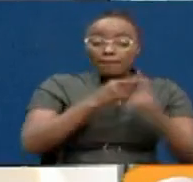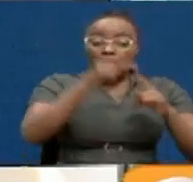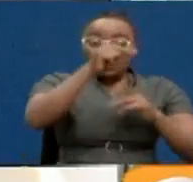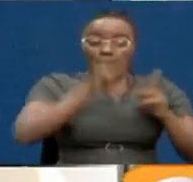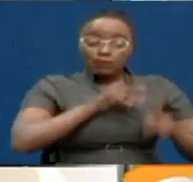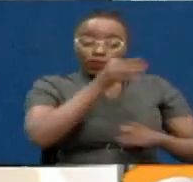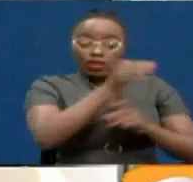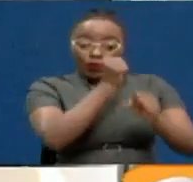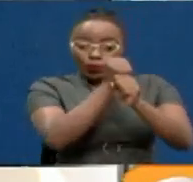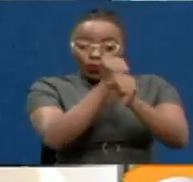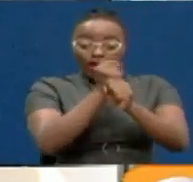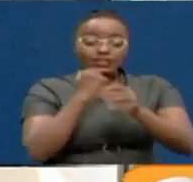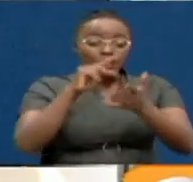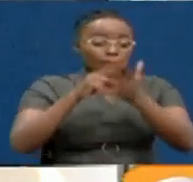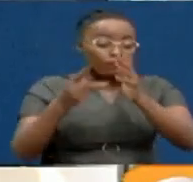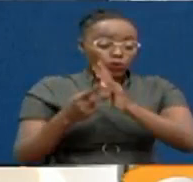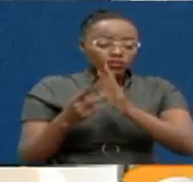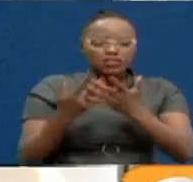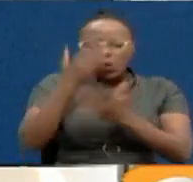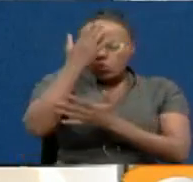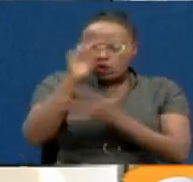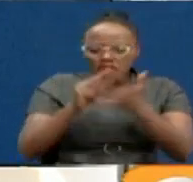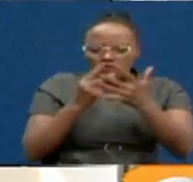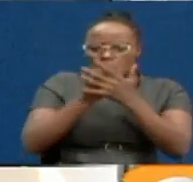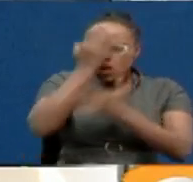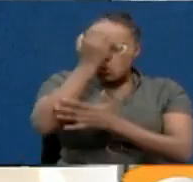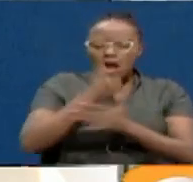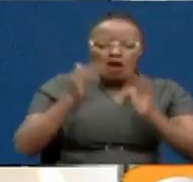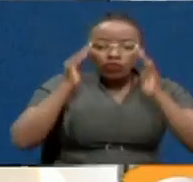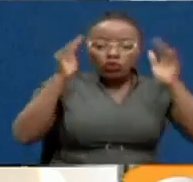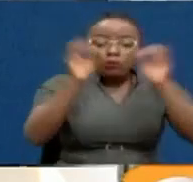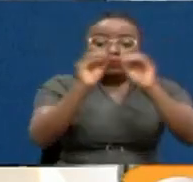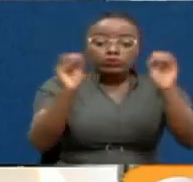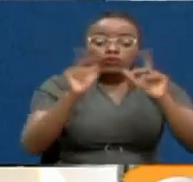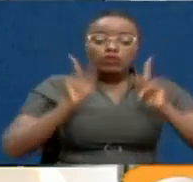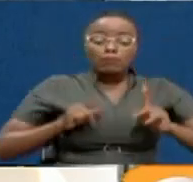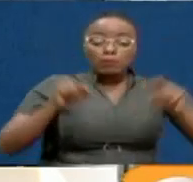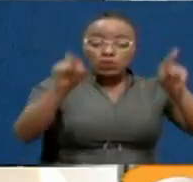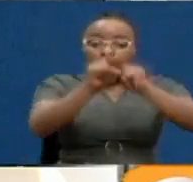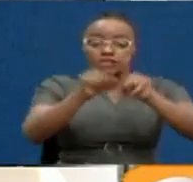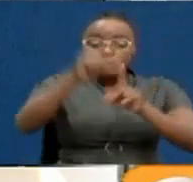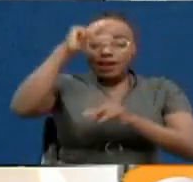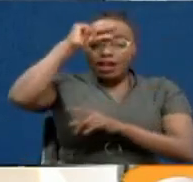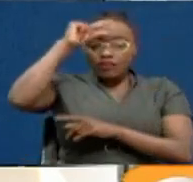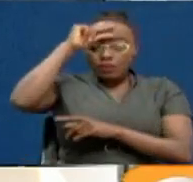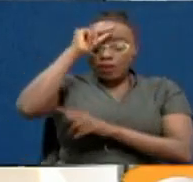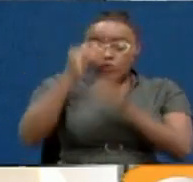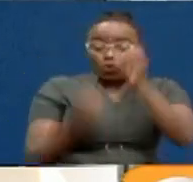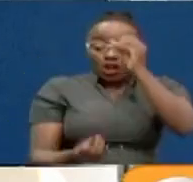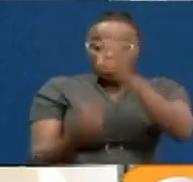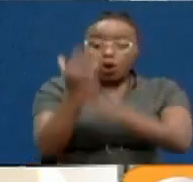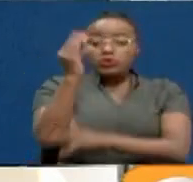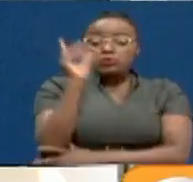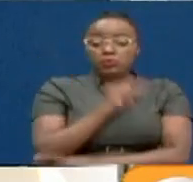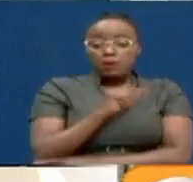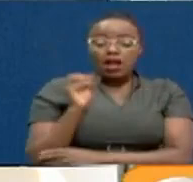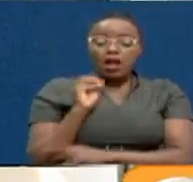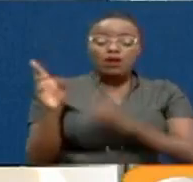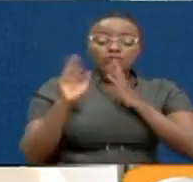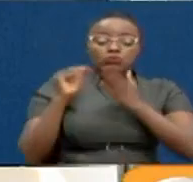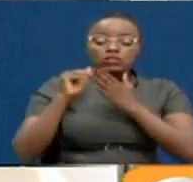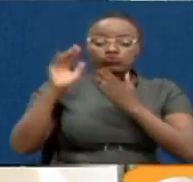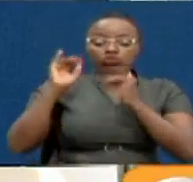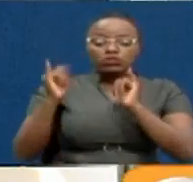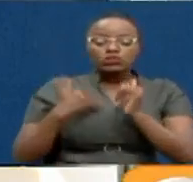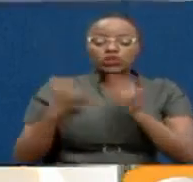insiders say that the project was doomed because it lacked the commitment of those in the same government that launched it, as Faizal Ahmed now